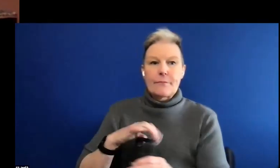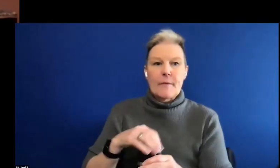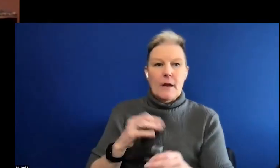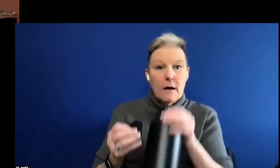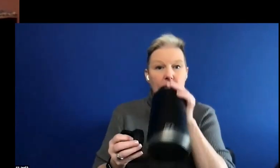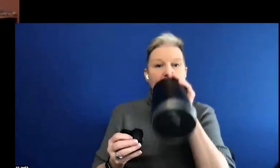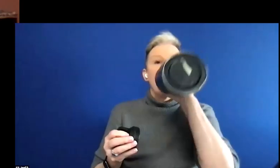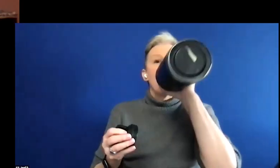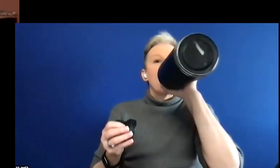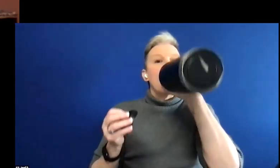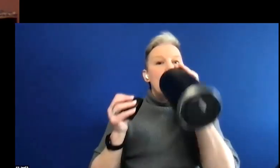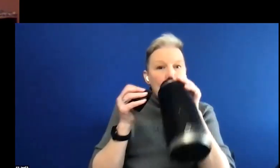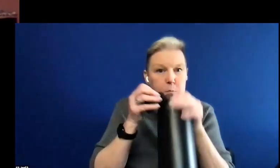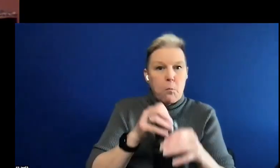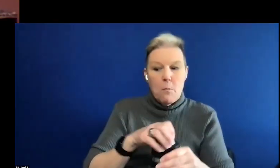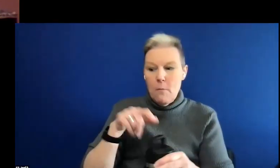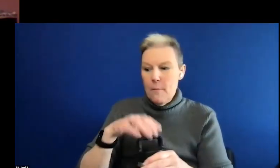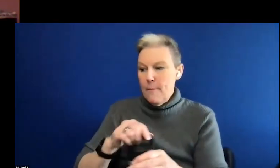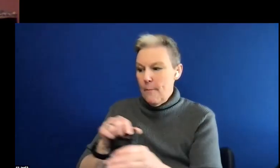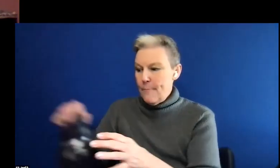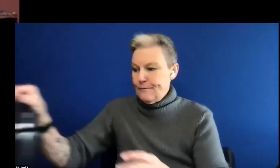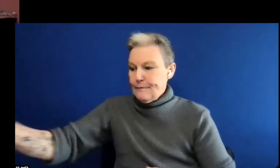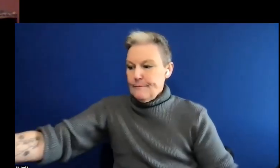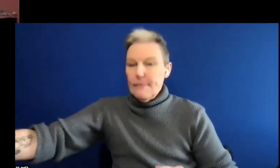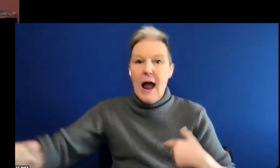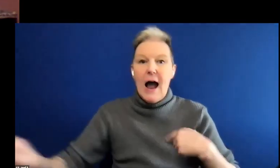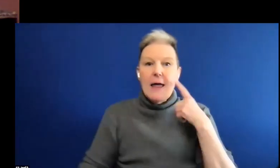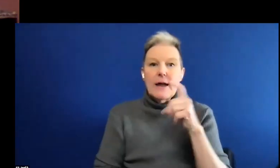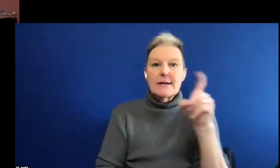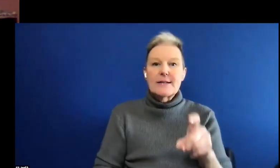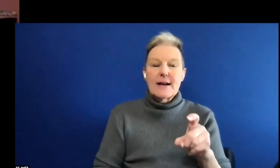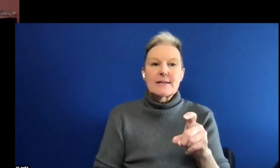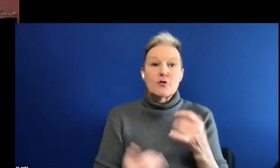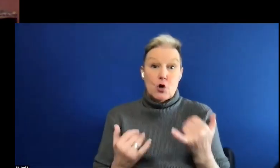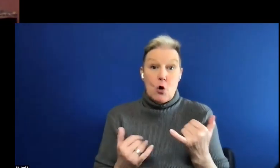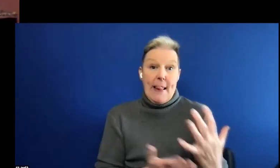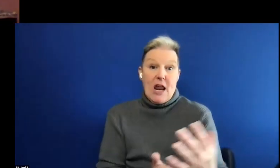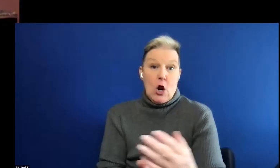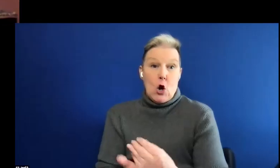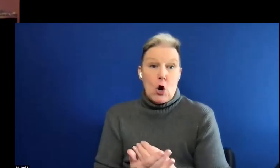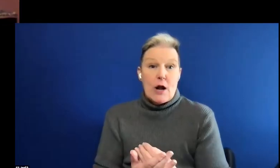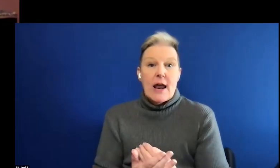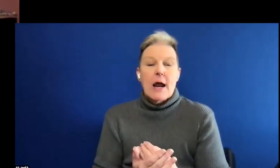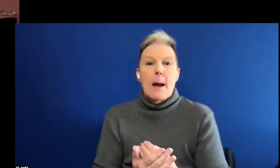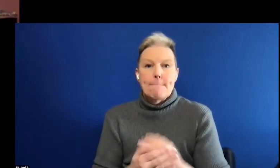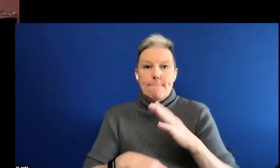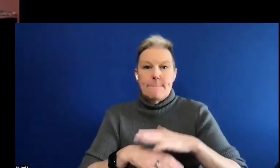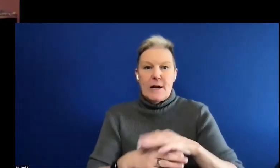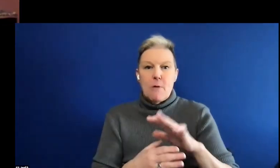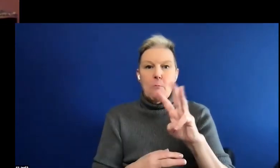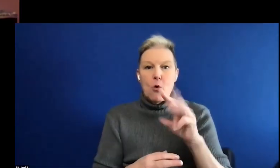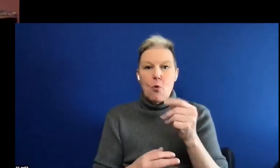Yep, go ahead. I think that Texans that are currently earning sub-minimum wage are